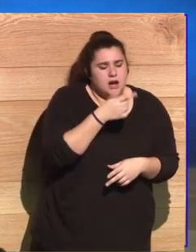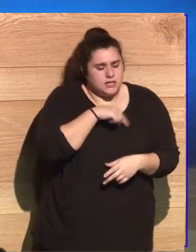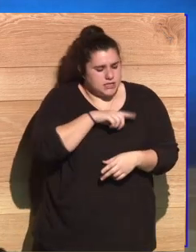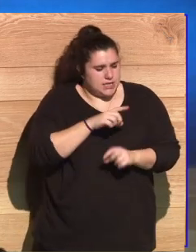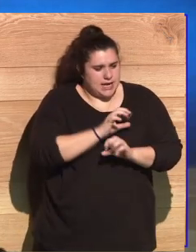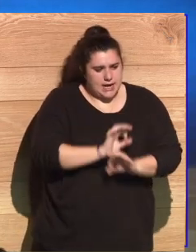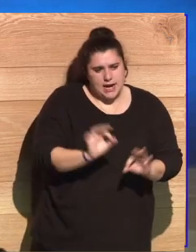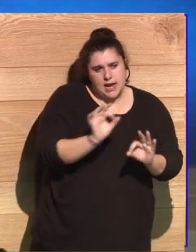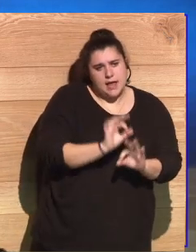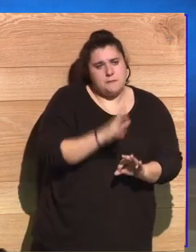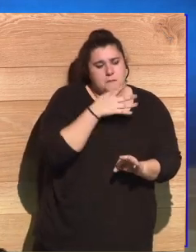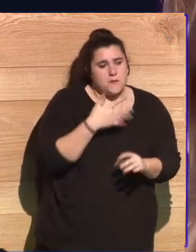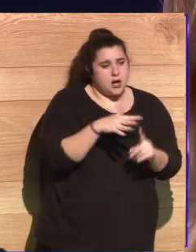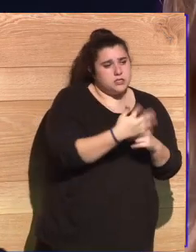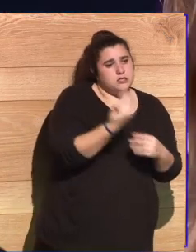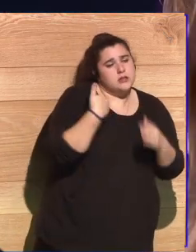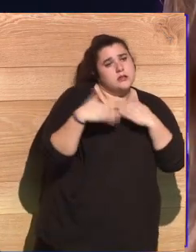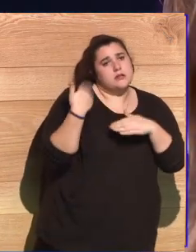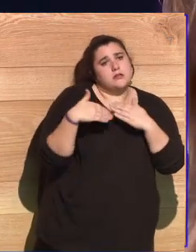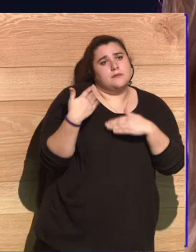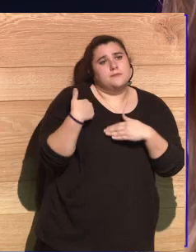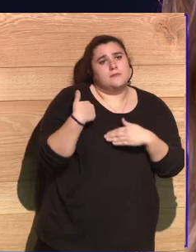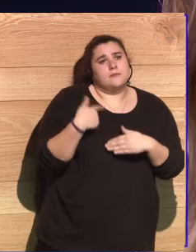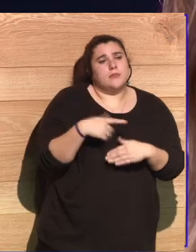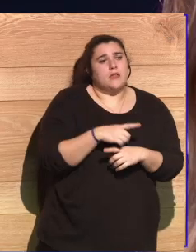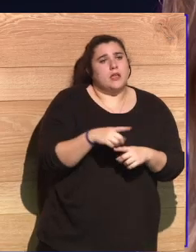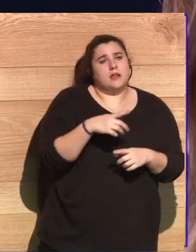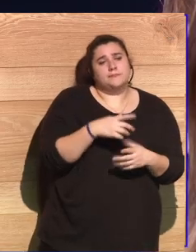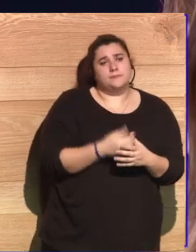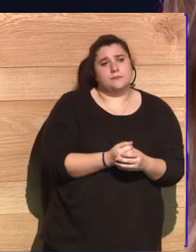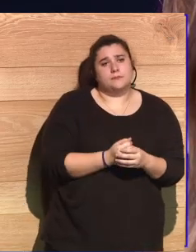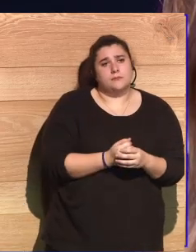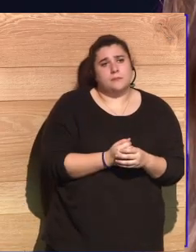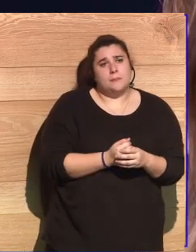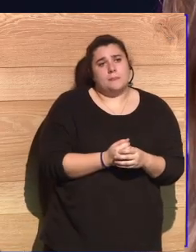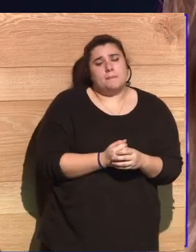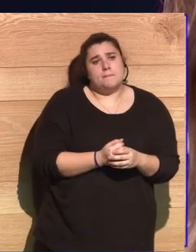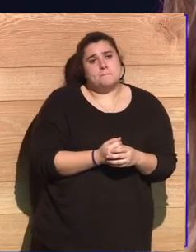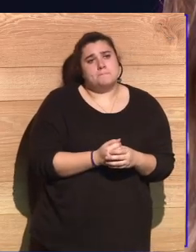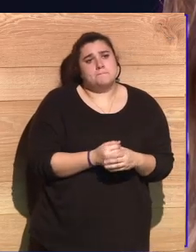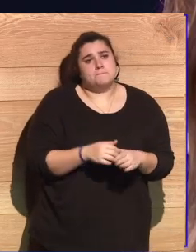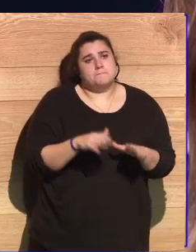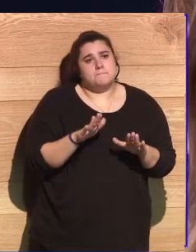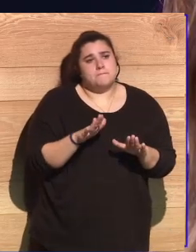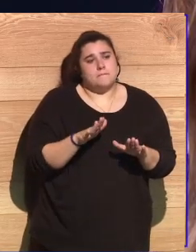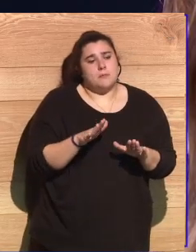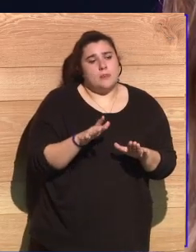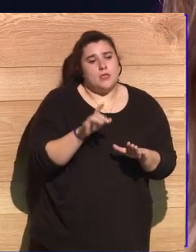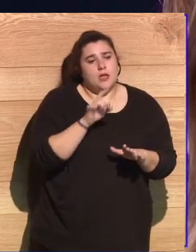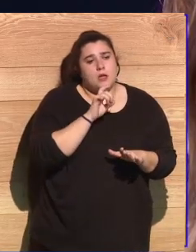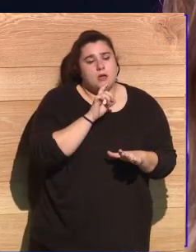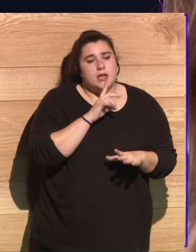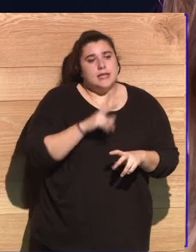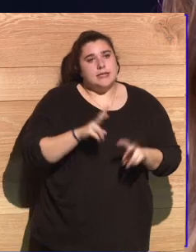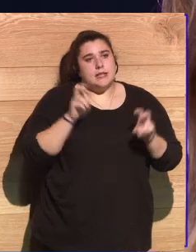embarrassed to this day about. But at least I could address the issues honestly, which is my main